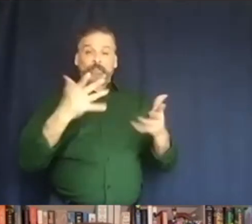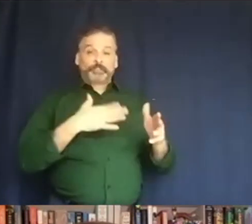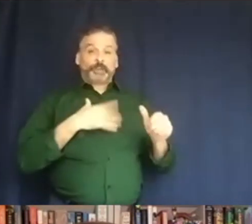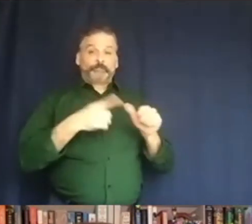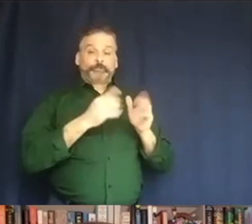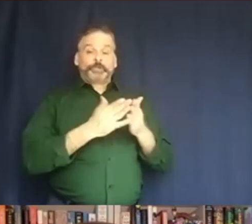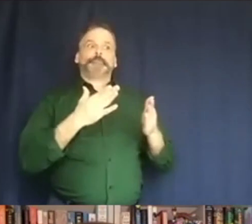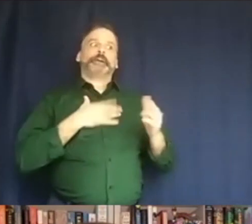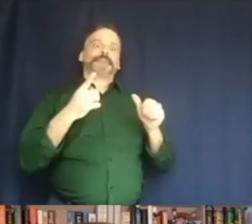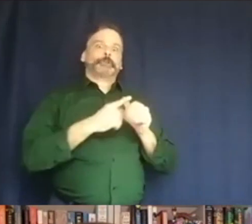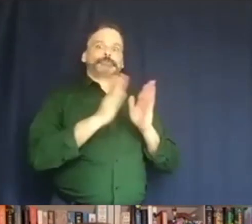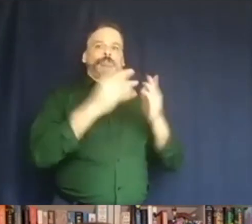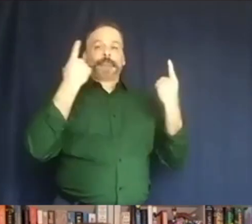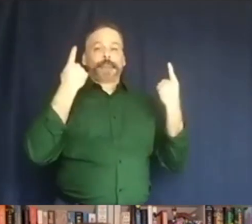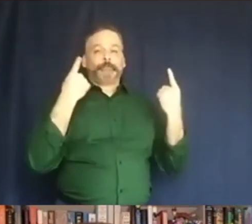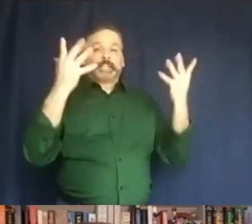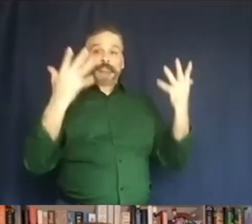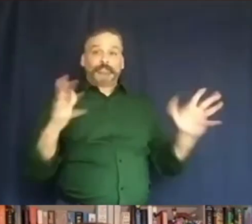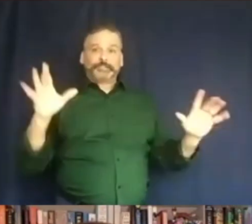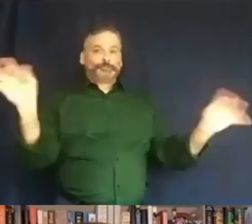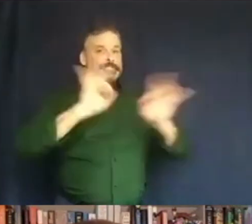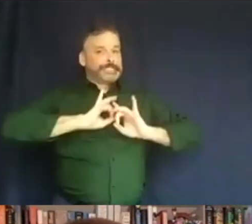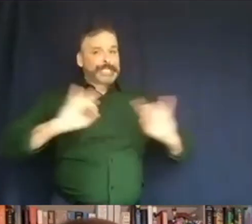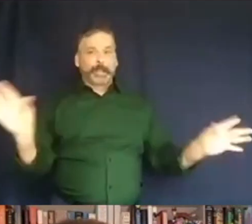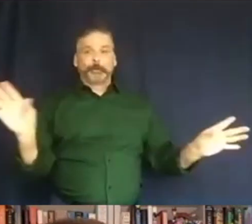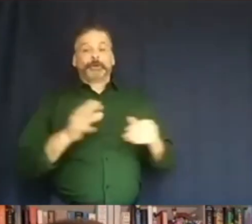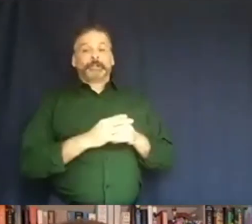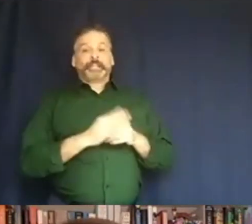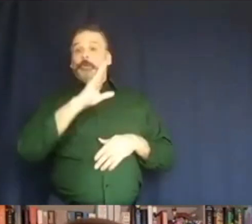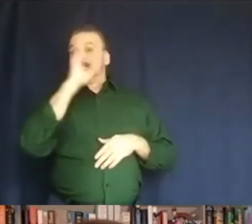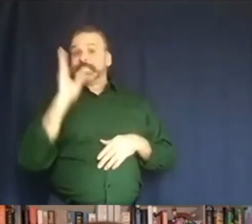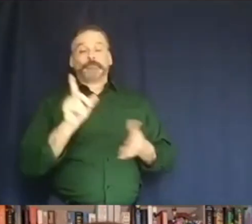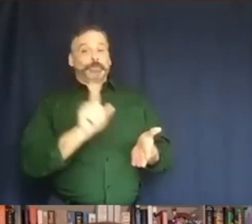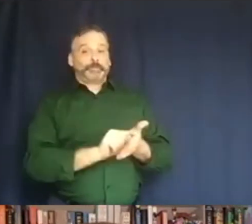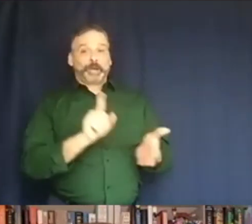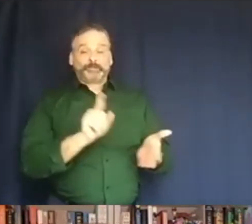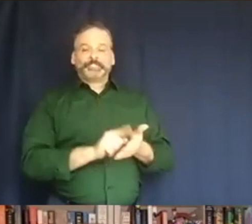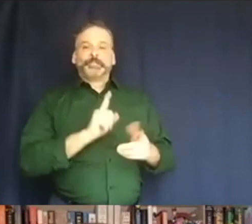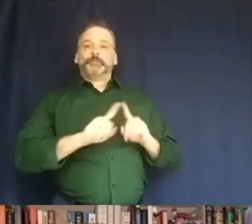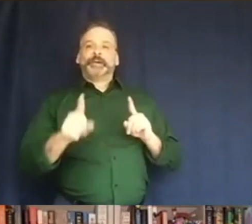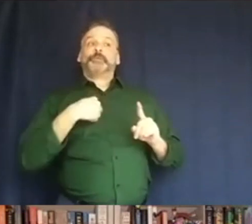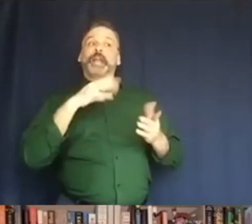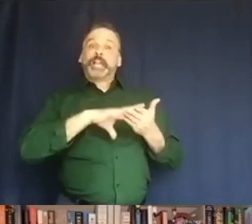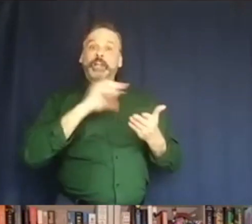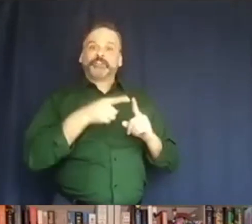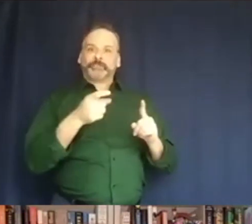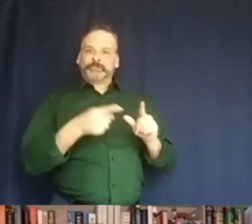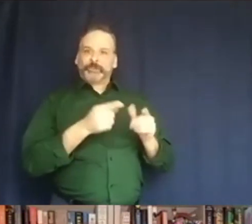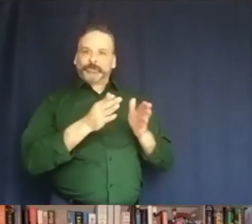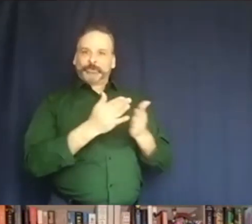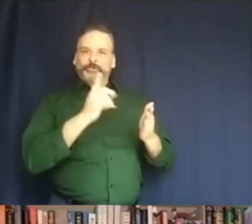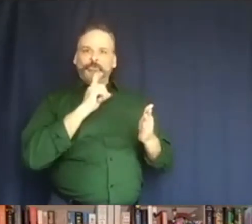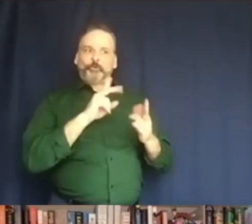when I finally finished it, was absolutely terrible, and it will never be published. But what I learned from that was so